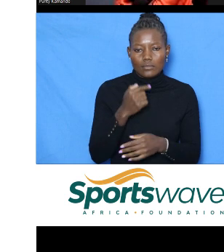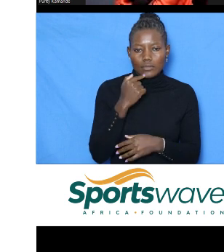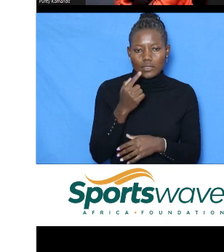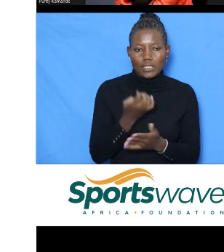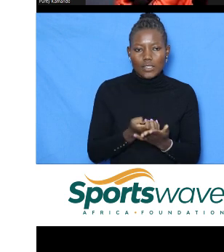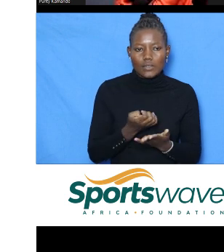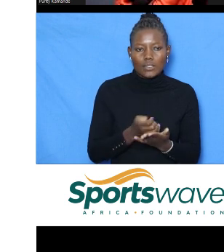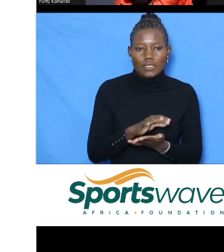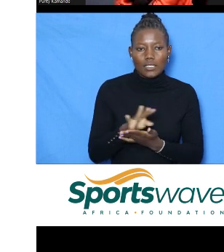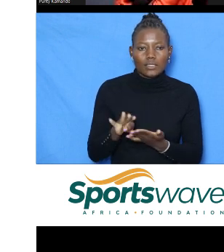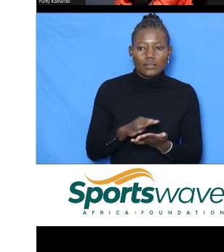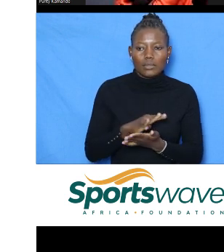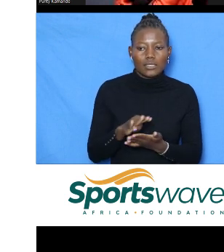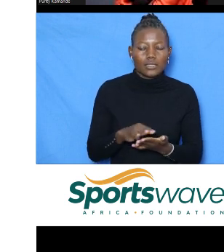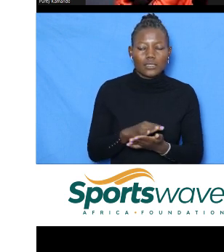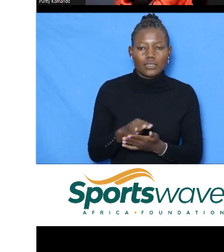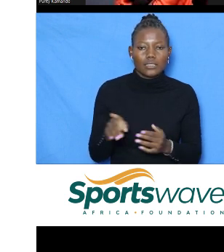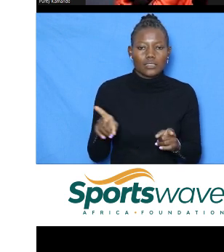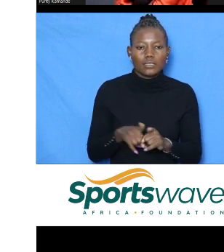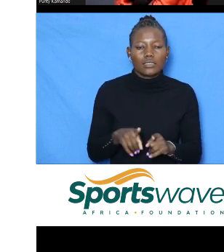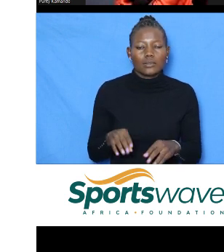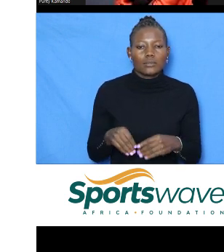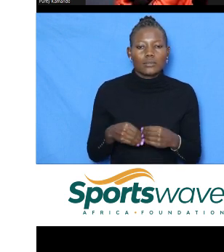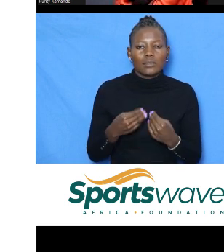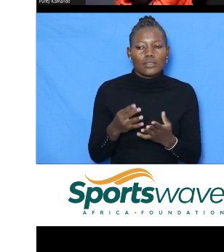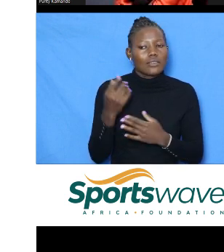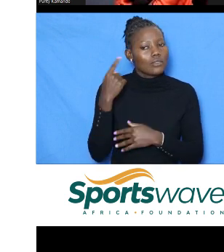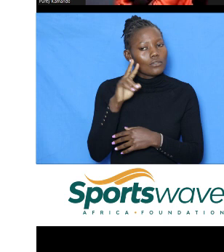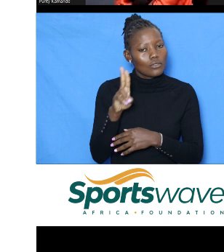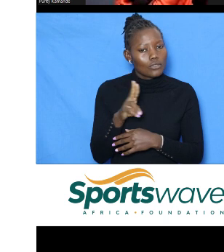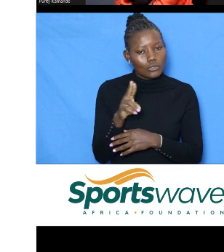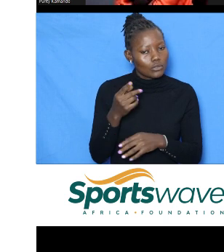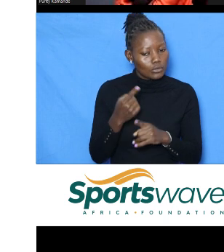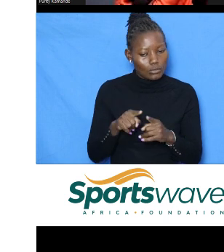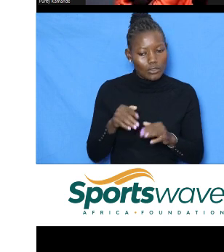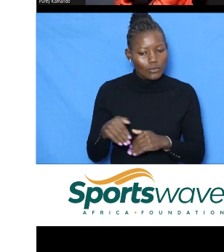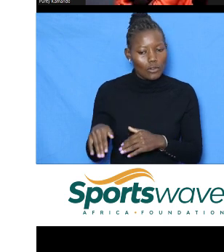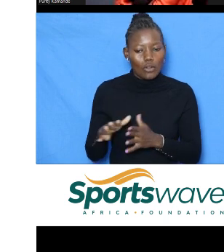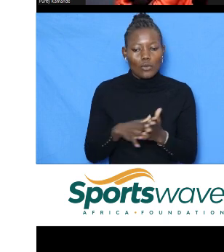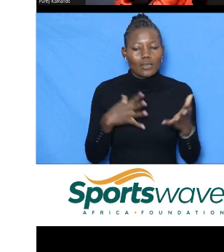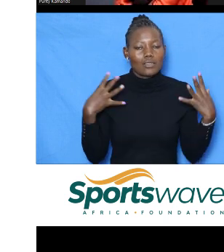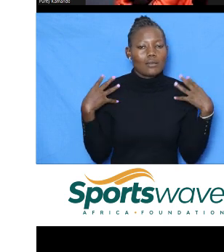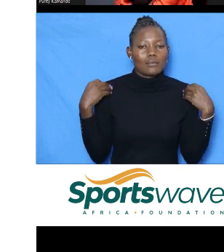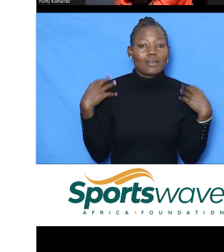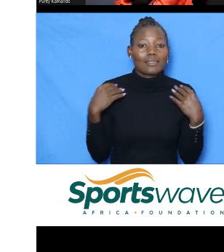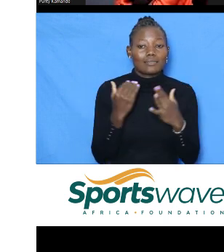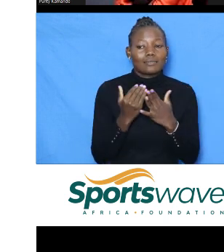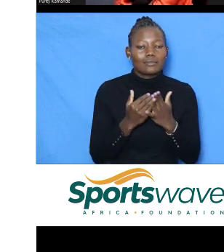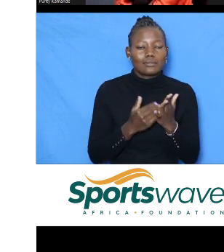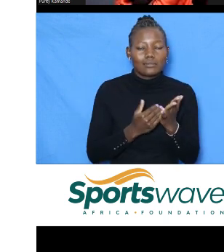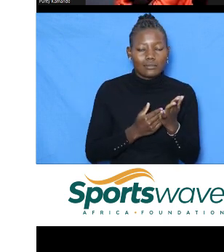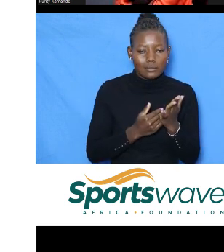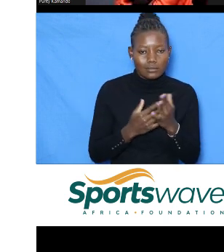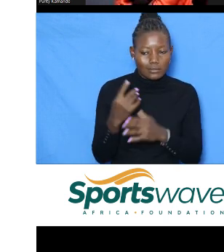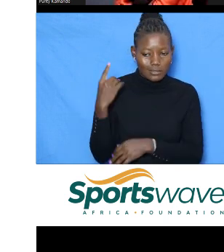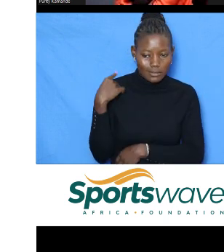their use. They're permitted for use, but according to best practice protocols. However, I should give a disclaimer that